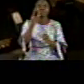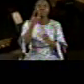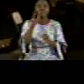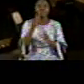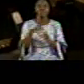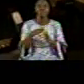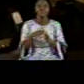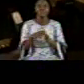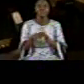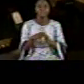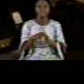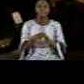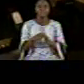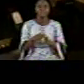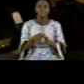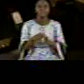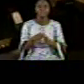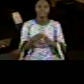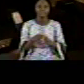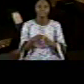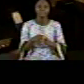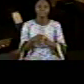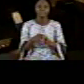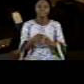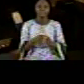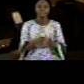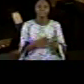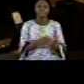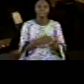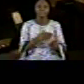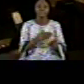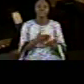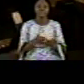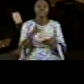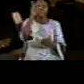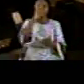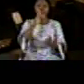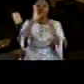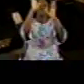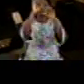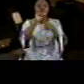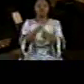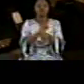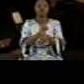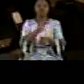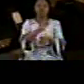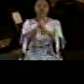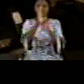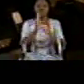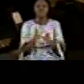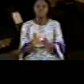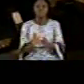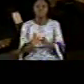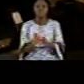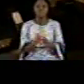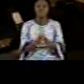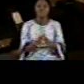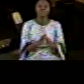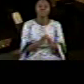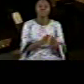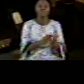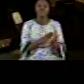Waymaker, Waymaker, miracle worker, promise keeper, light in the